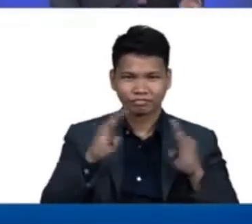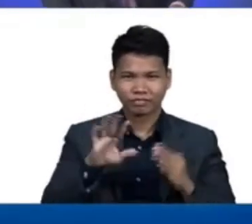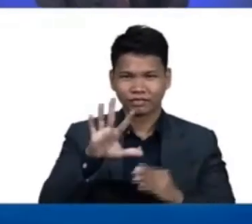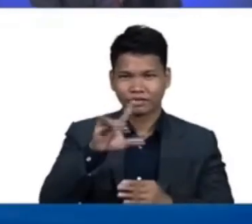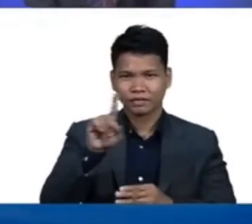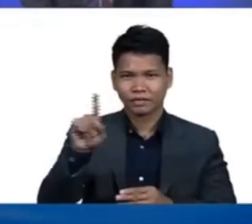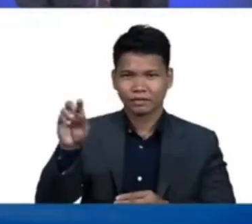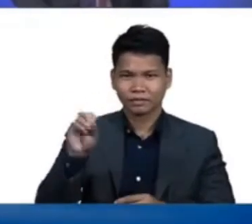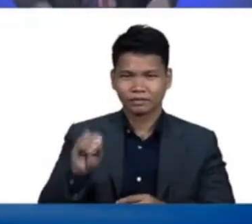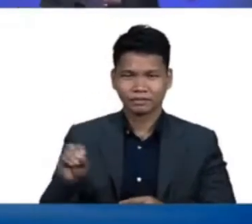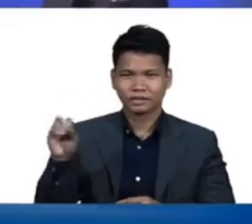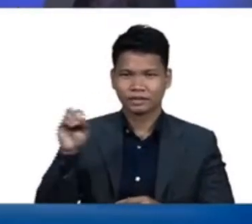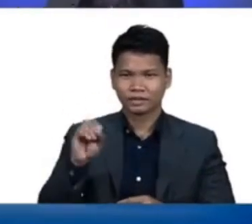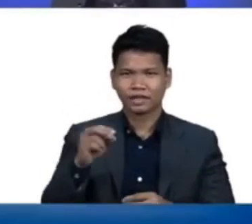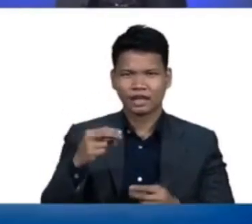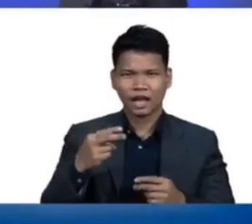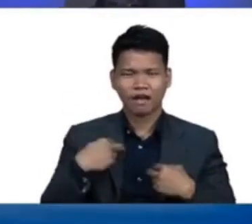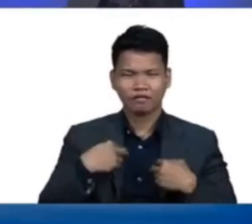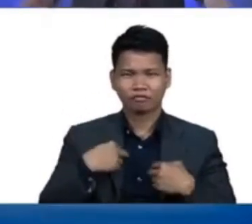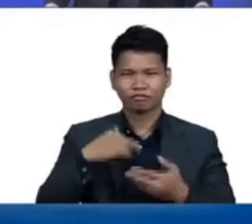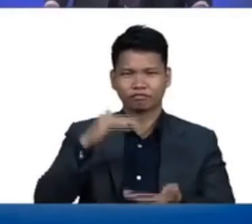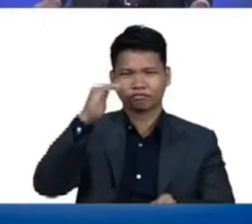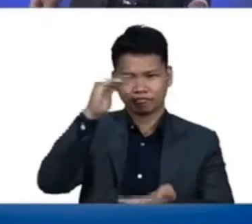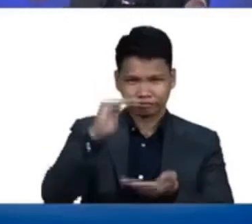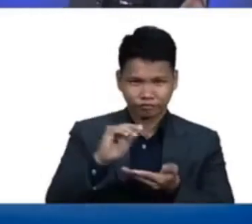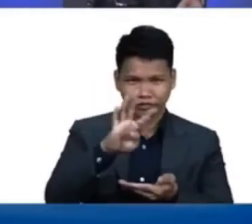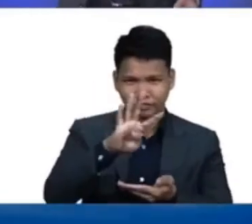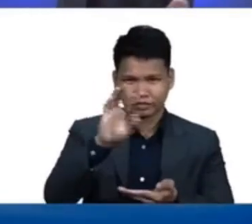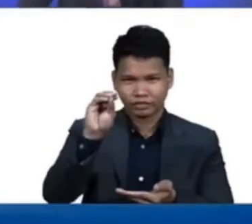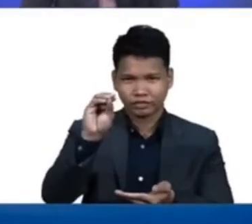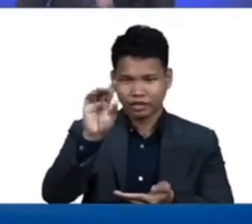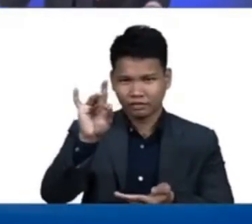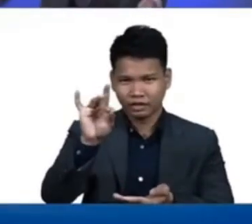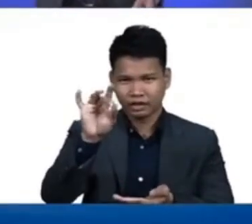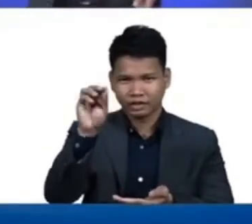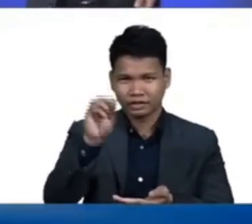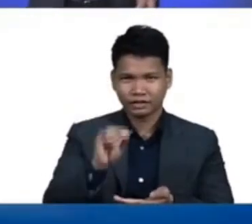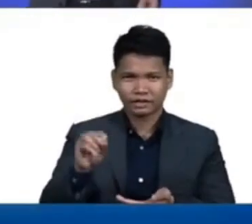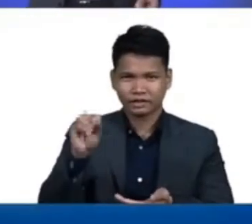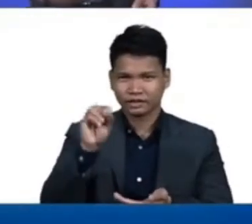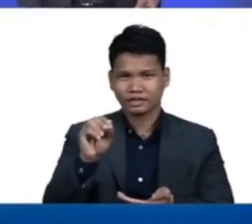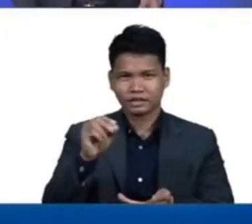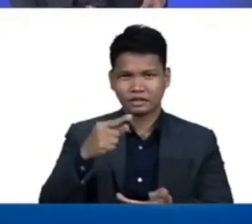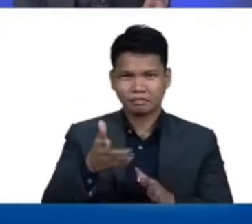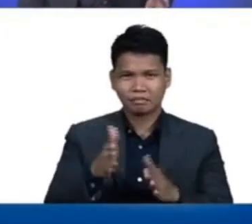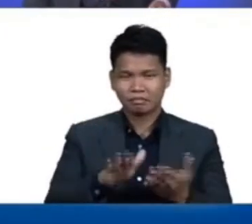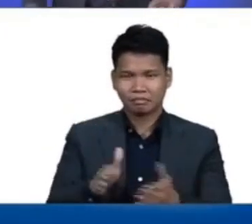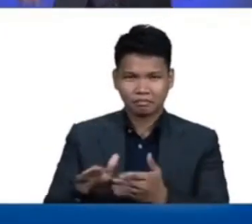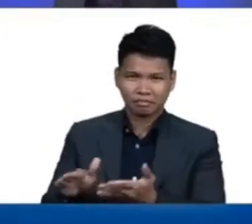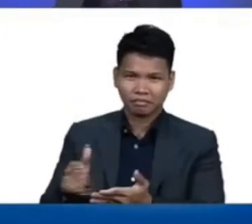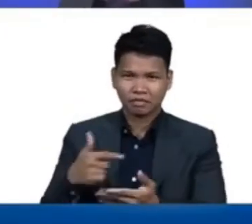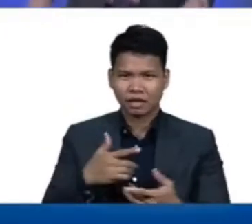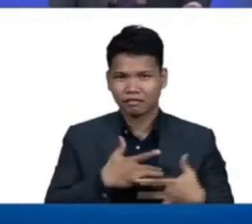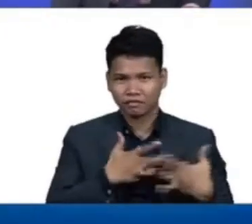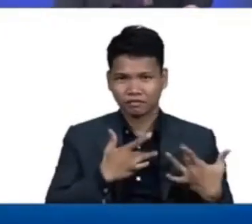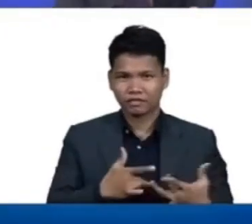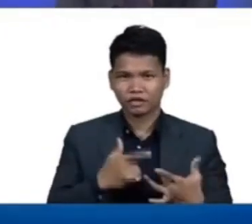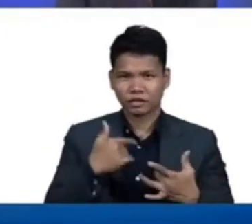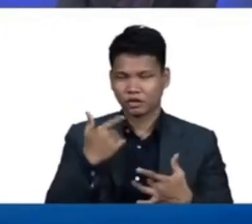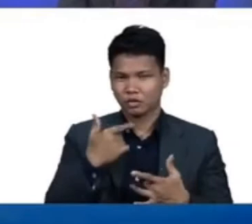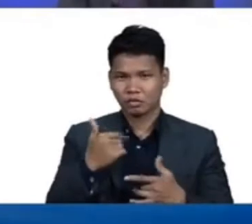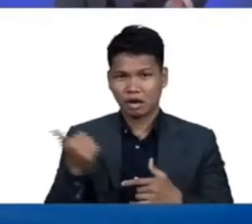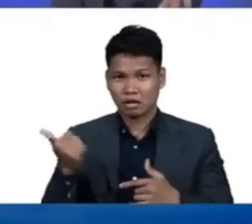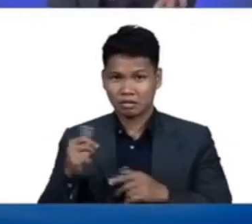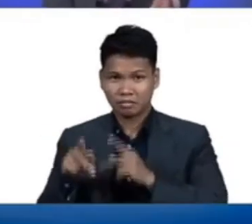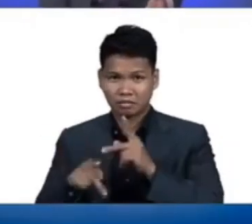51%. And at 48, reduction of death from heart attack as compared to those who ate nuts less